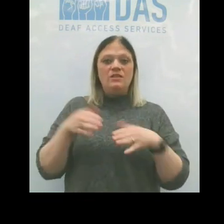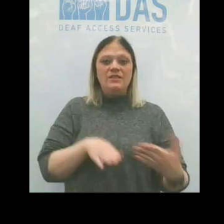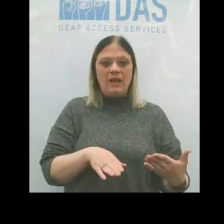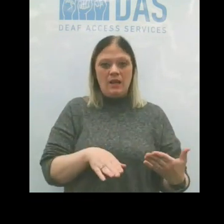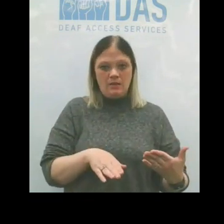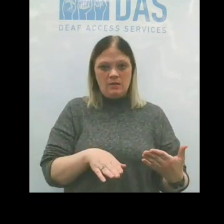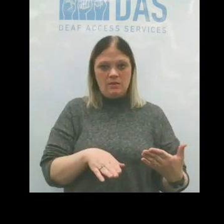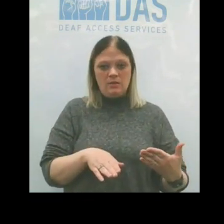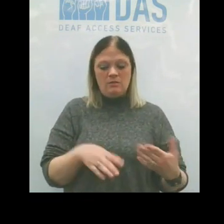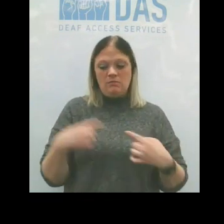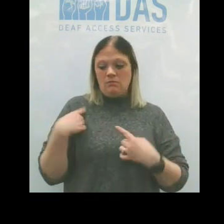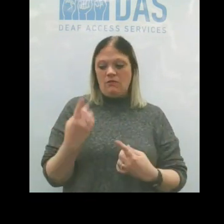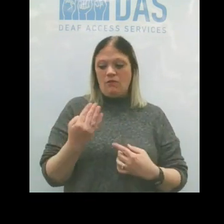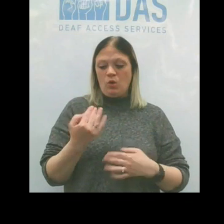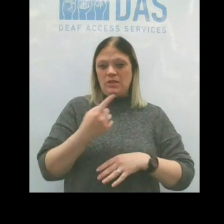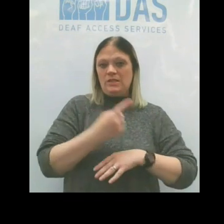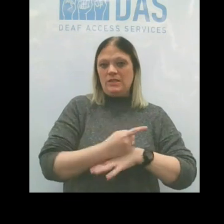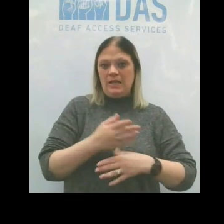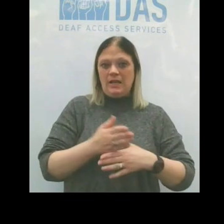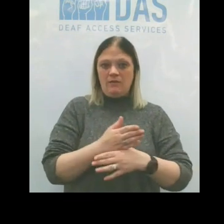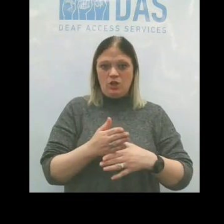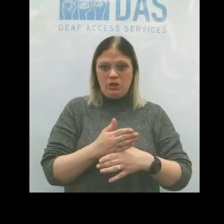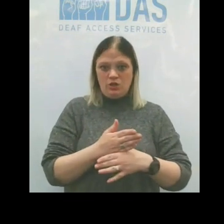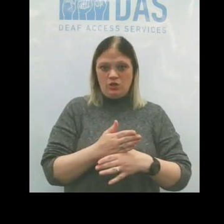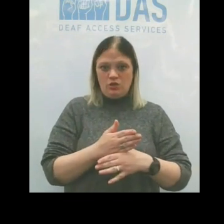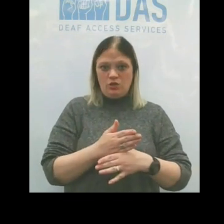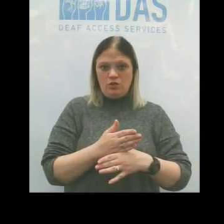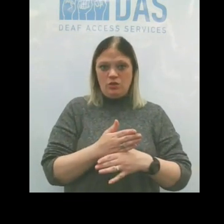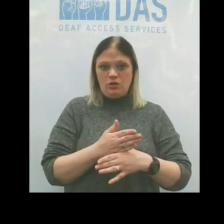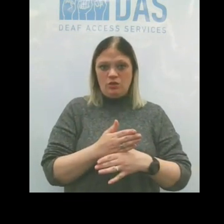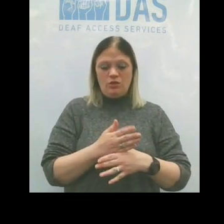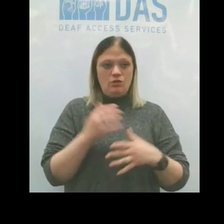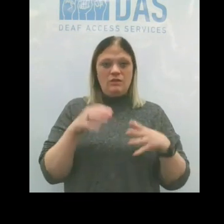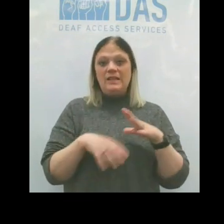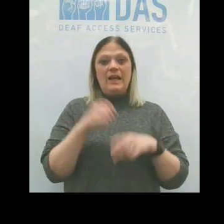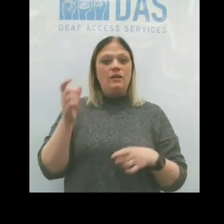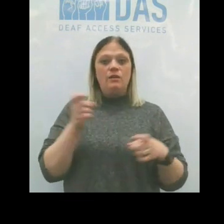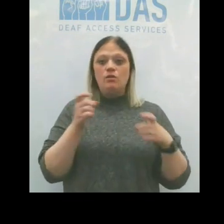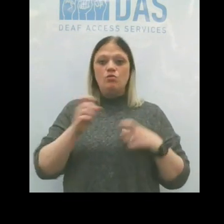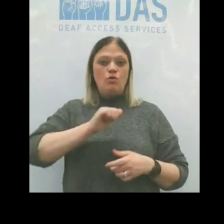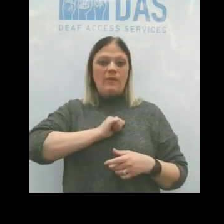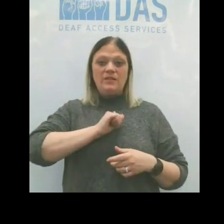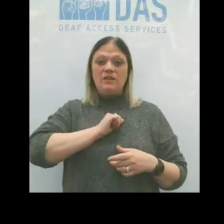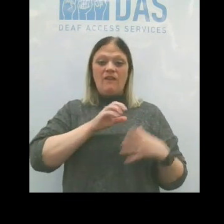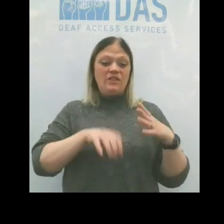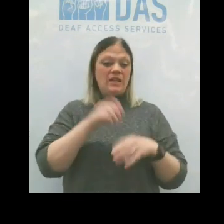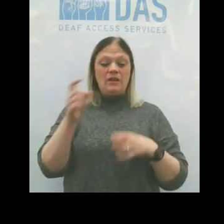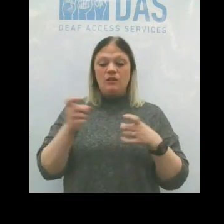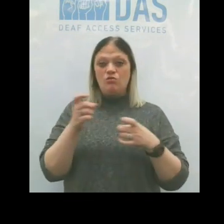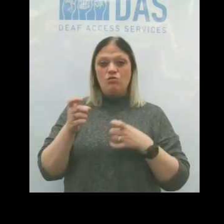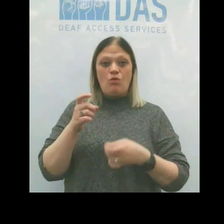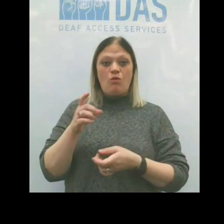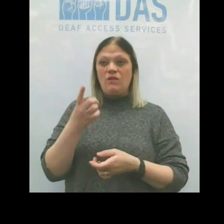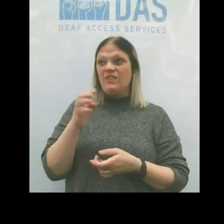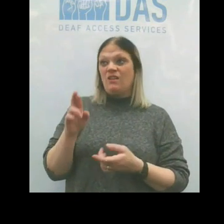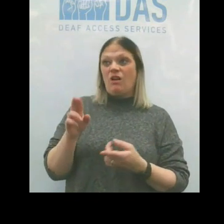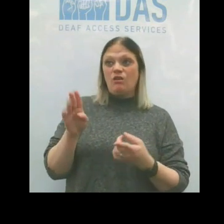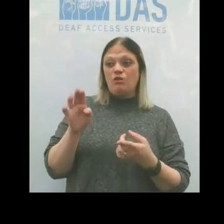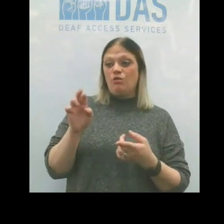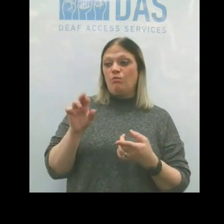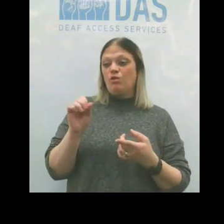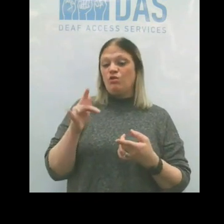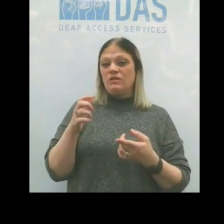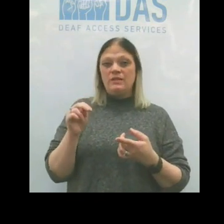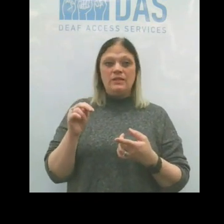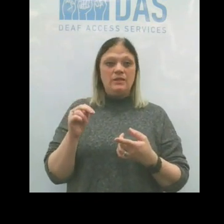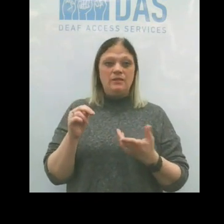over a 14-day period or an average, is out of the control of myself, it's out of the control of Dr. Burstein, it's out of the control of many